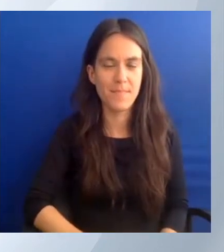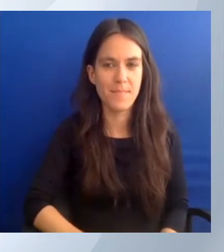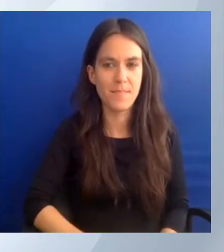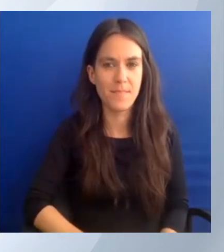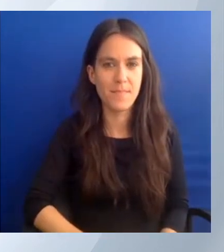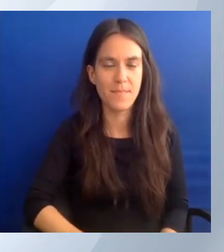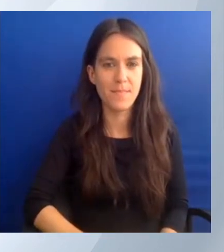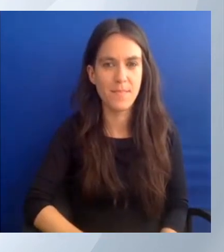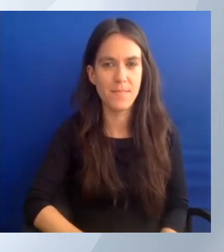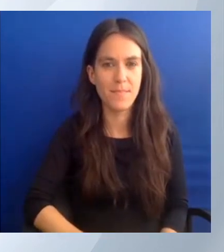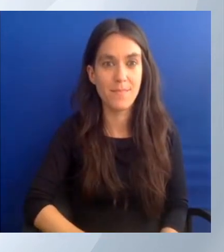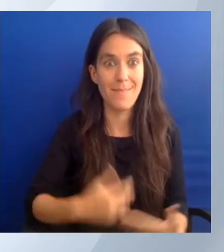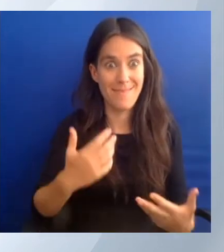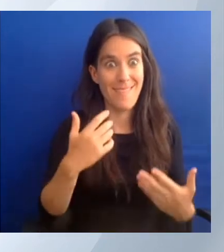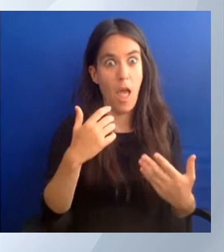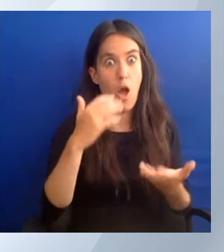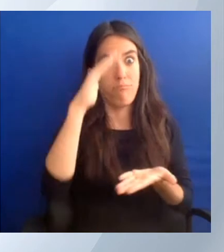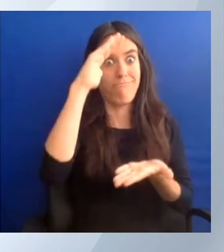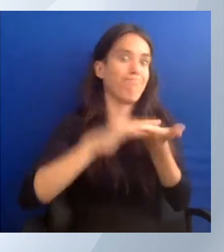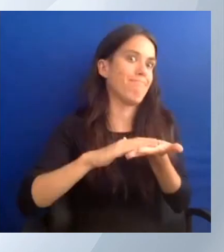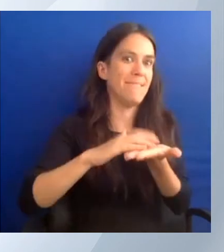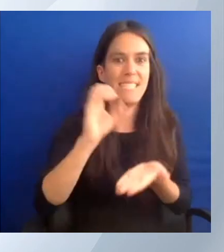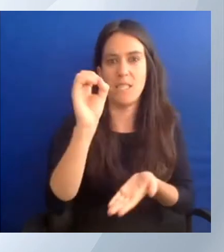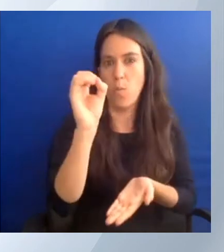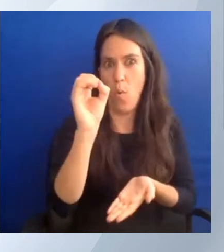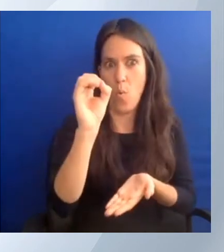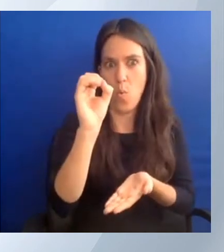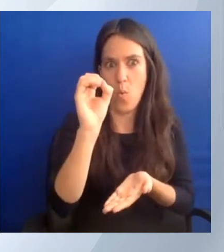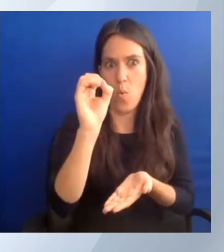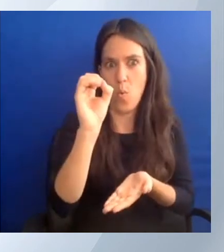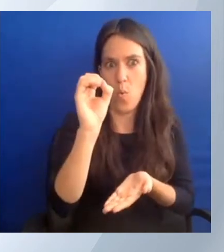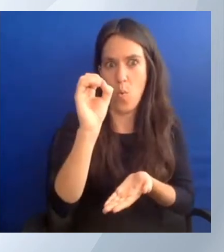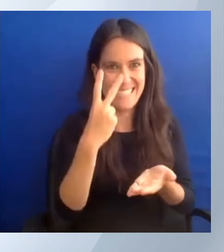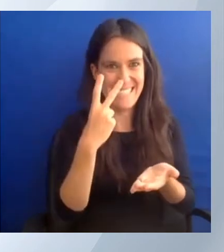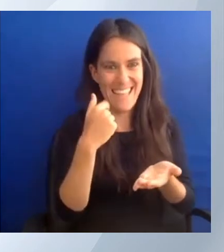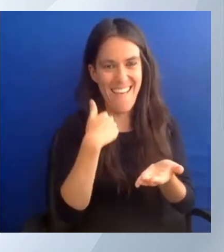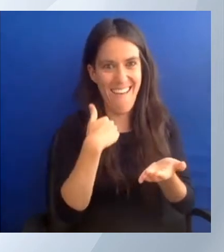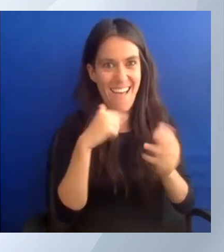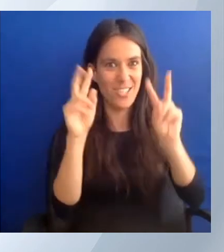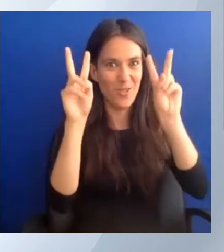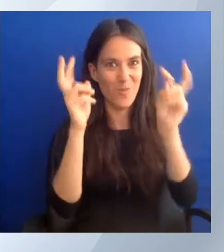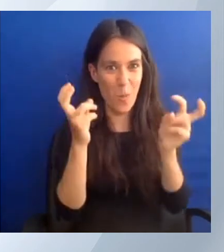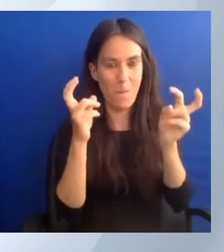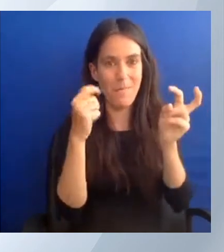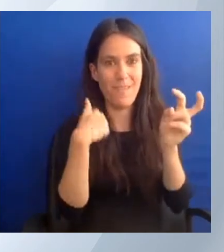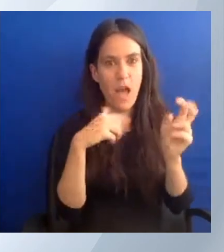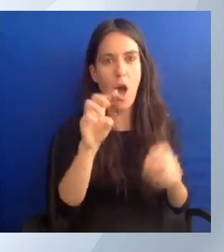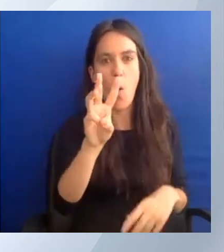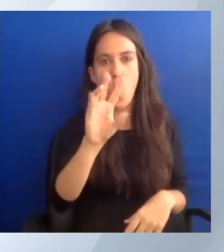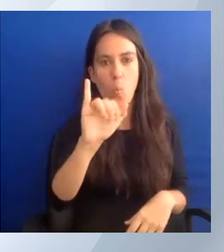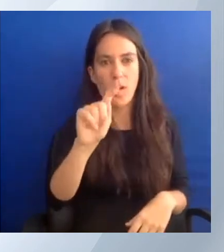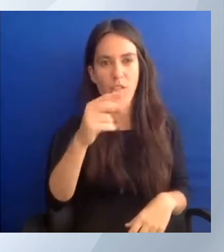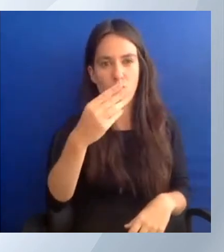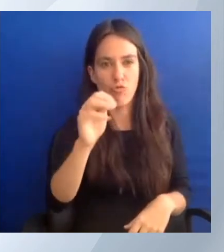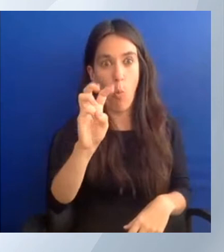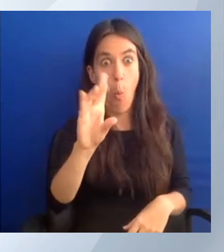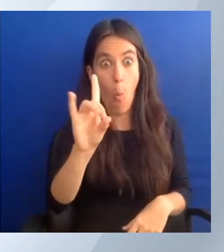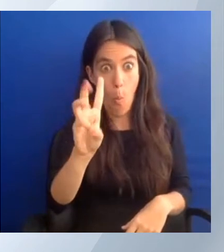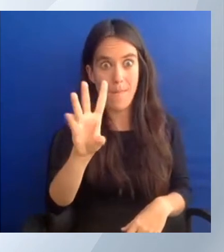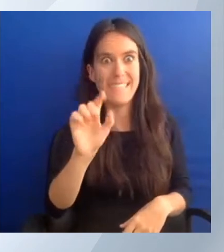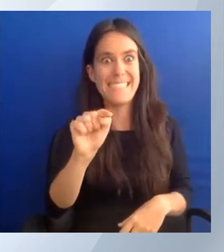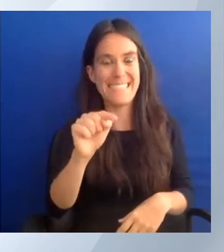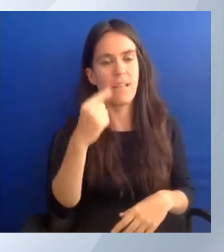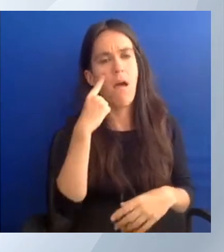Now the balance is 0. So as you can see that I'm publishing a topic with withdraw. Now I want to publish